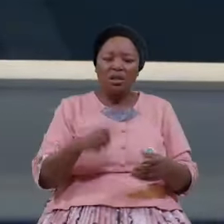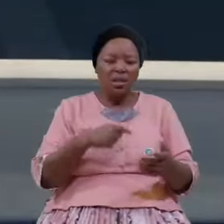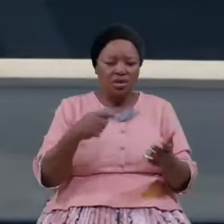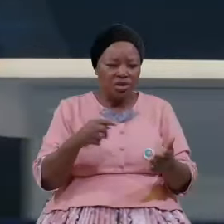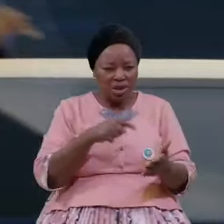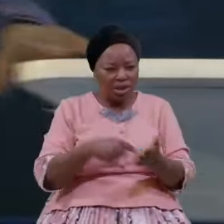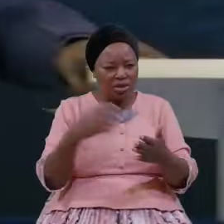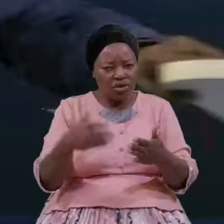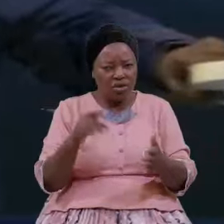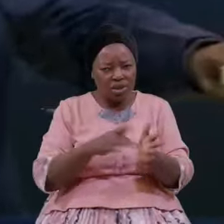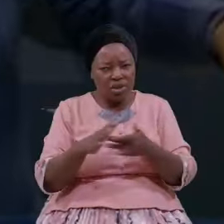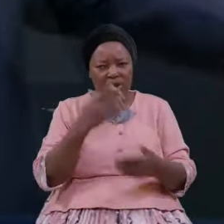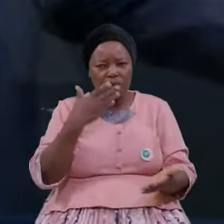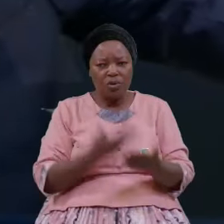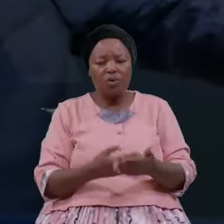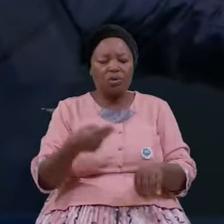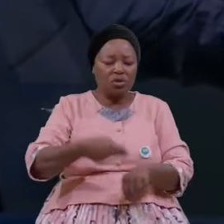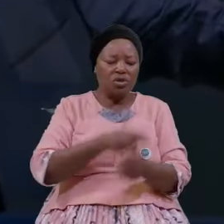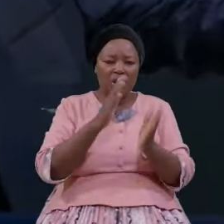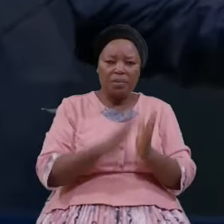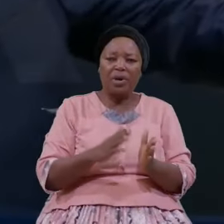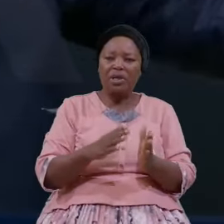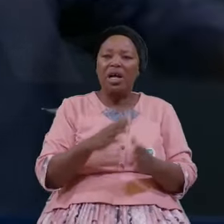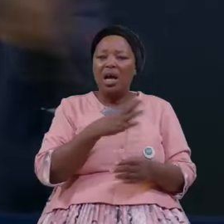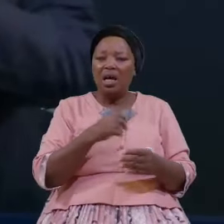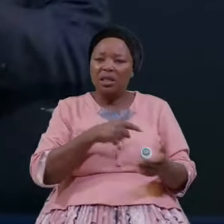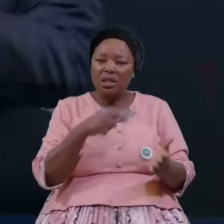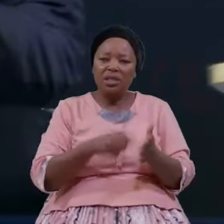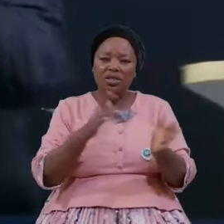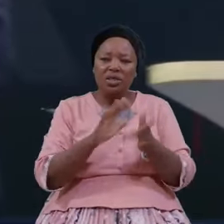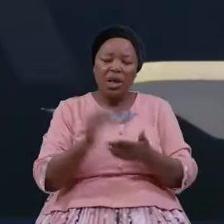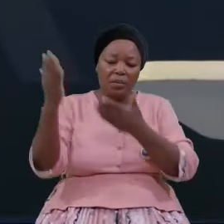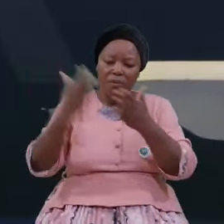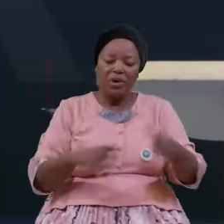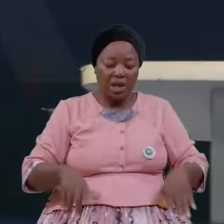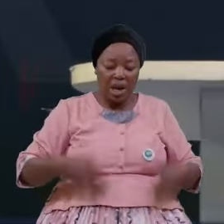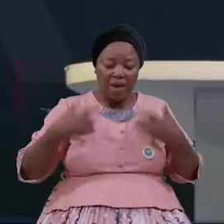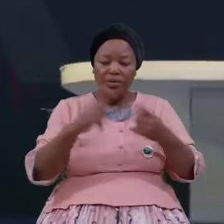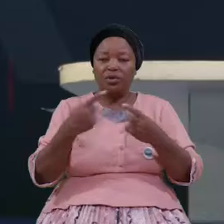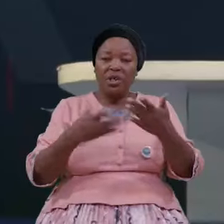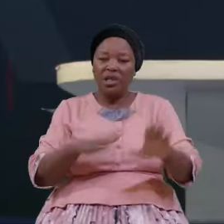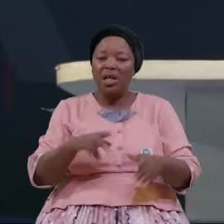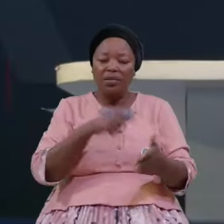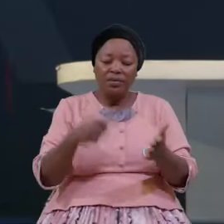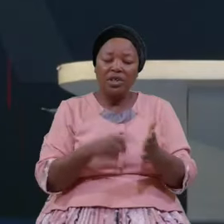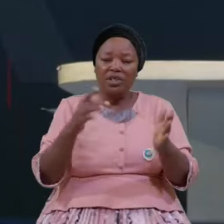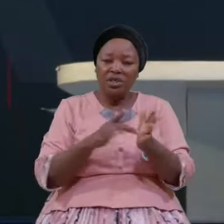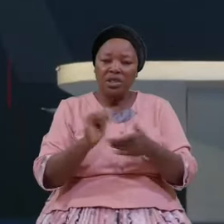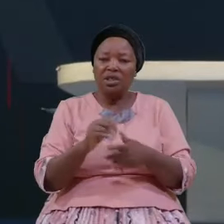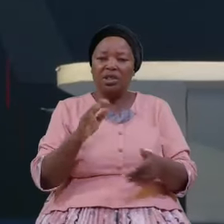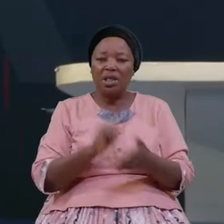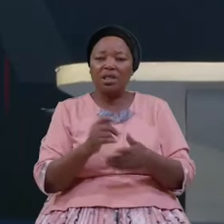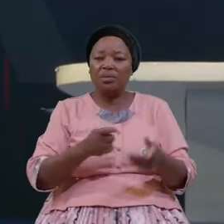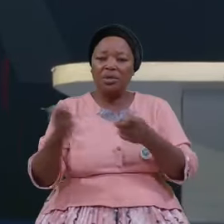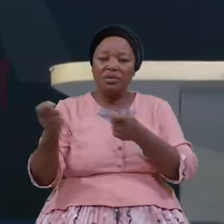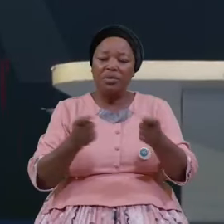This Jesus that brings life to the dead. This Jesus, the reigning king and the reigning sovereign. All of